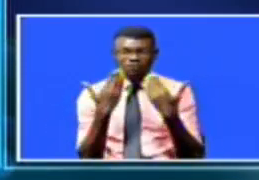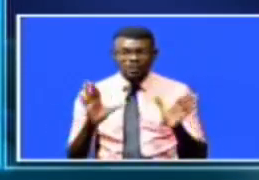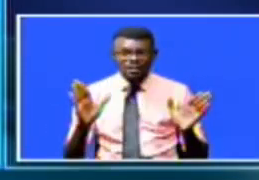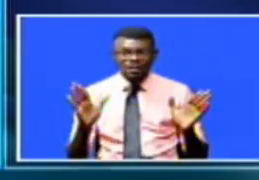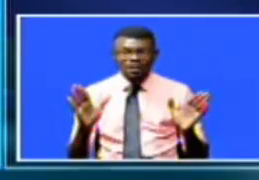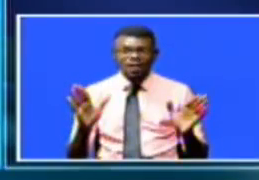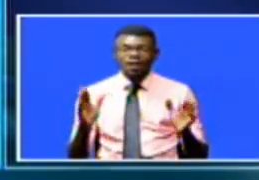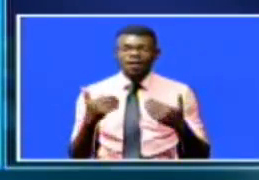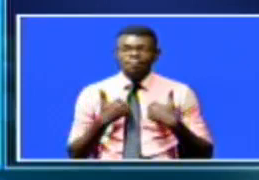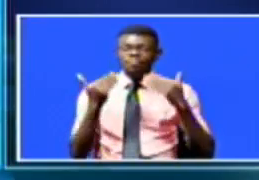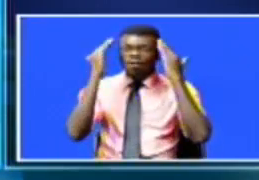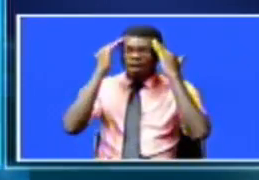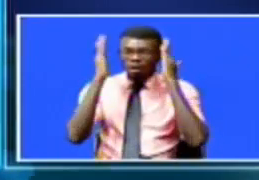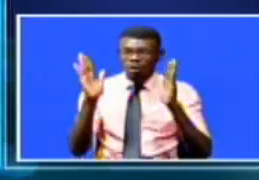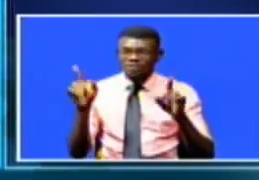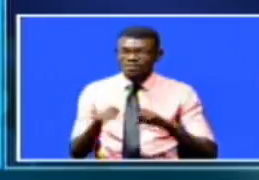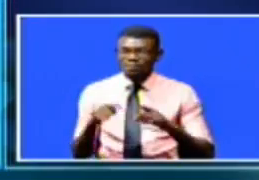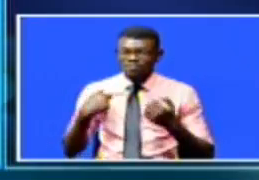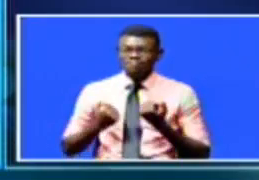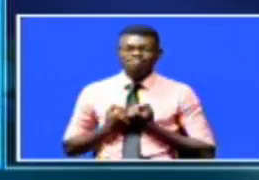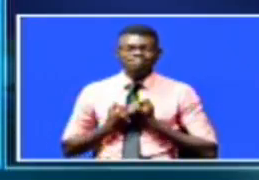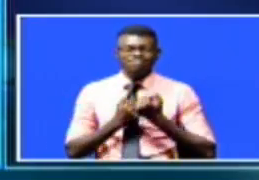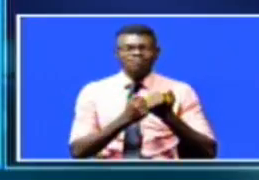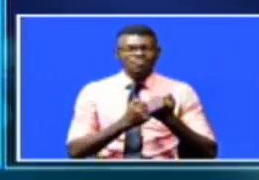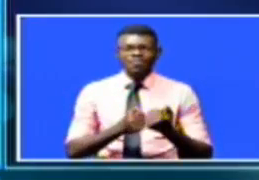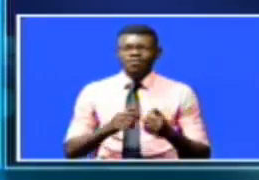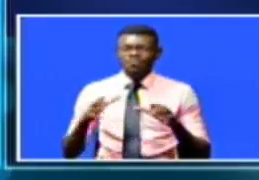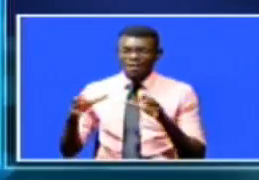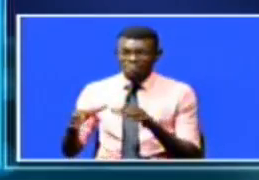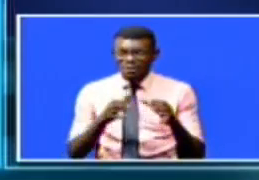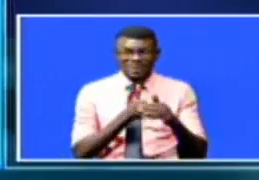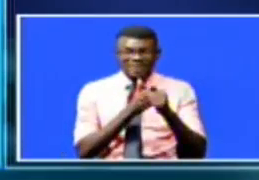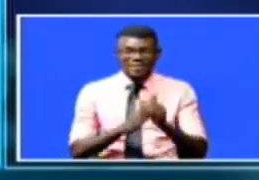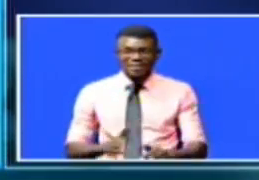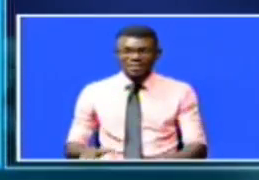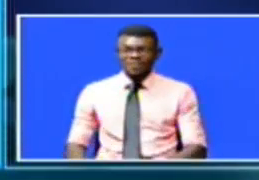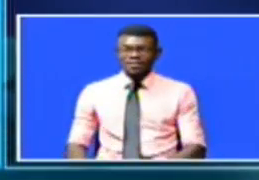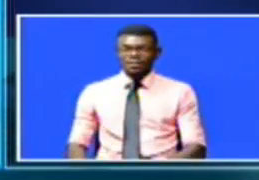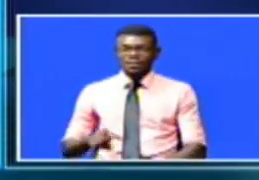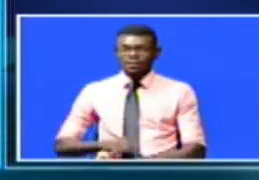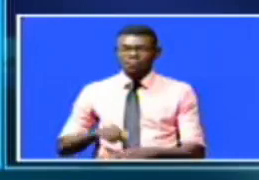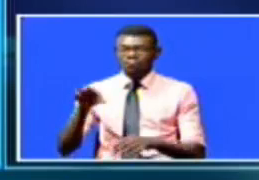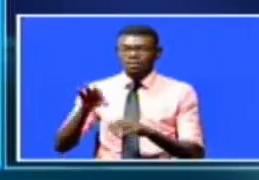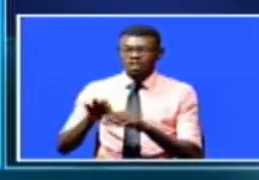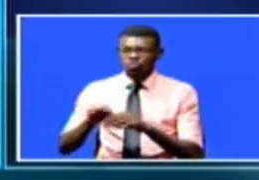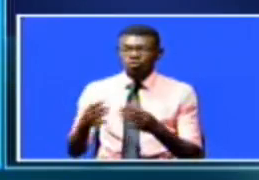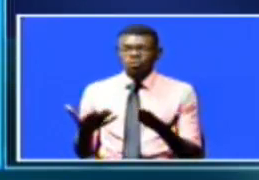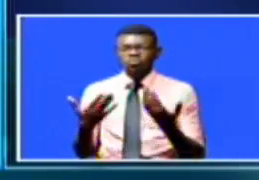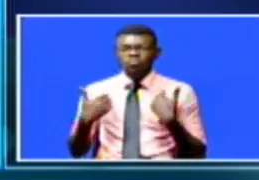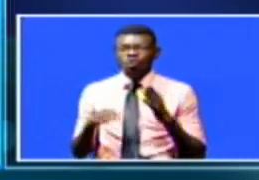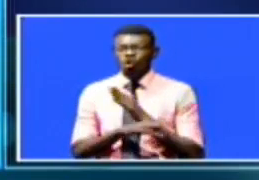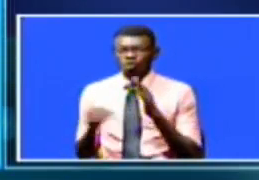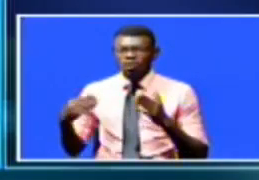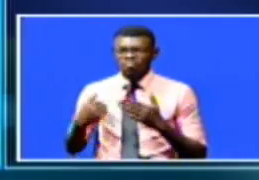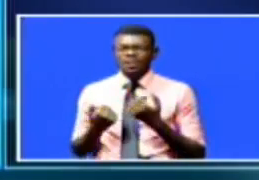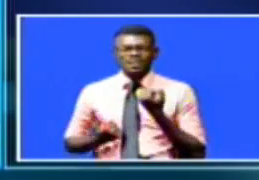know, and I have supported my party leader. You know, when he said that his election was stolen, I've supported him, and I believe that. All right.